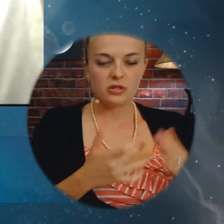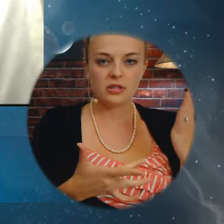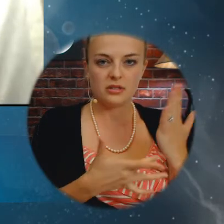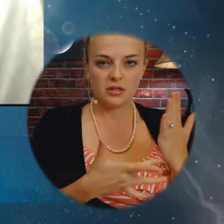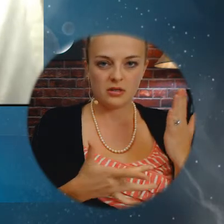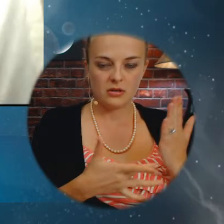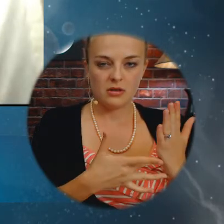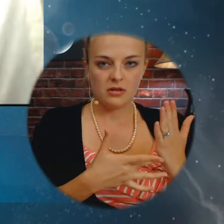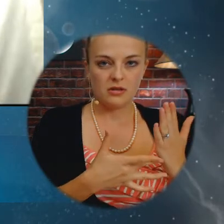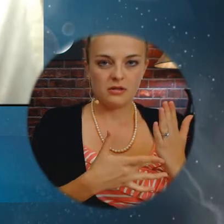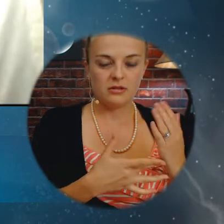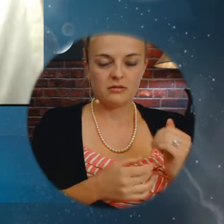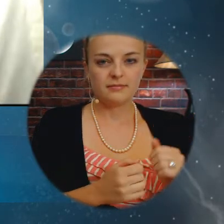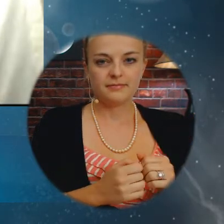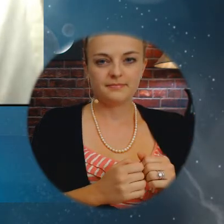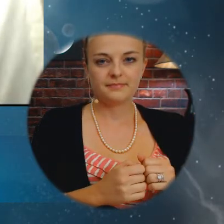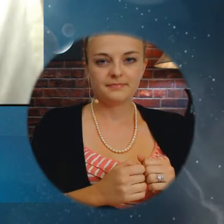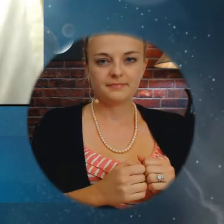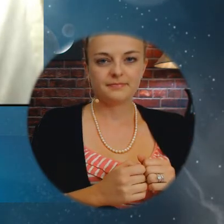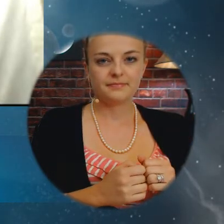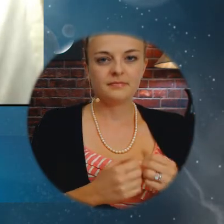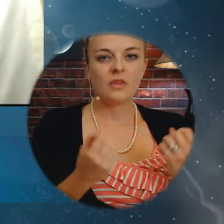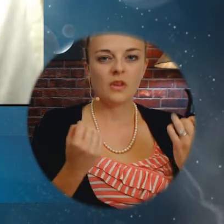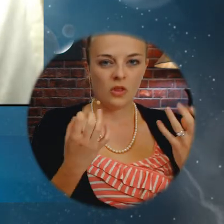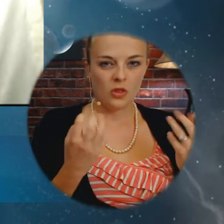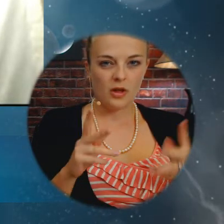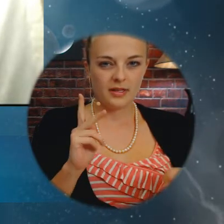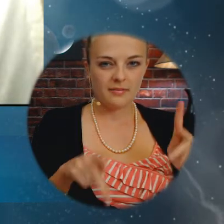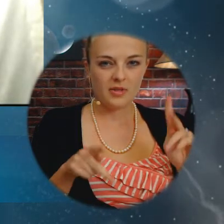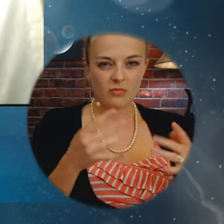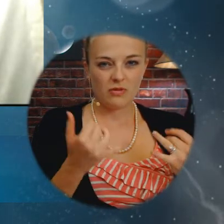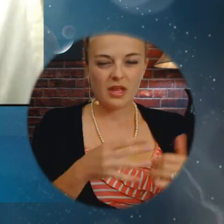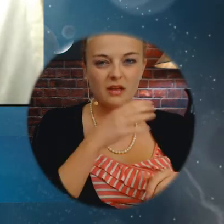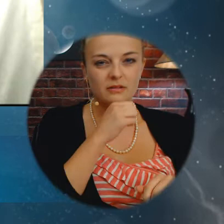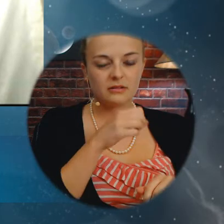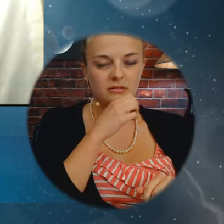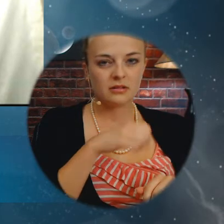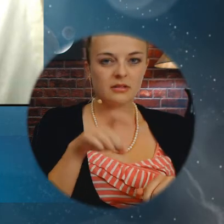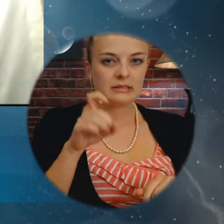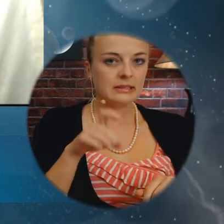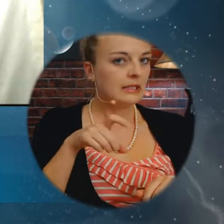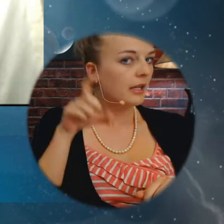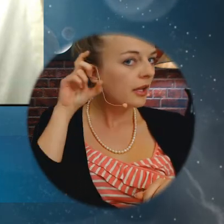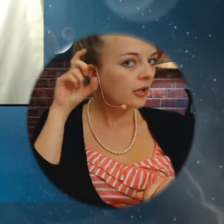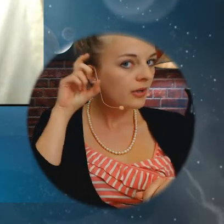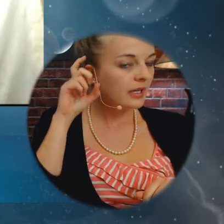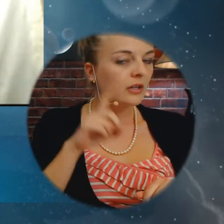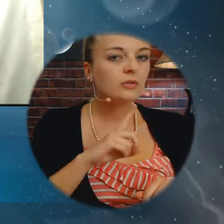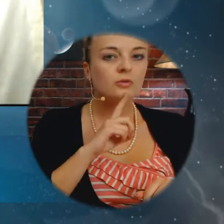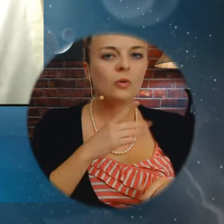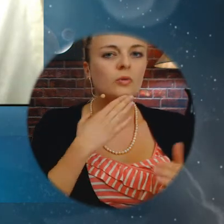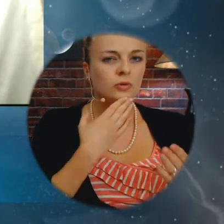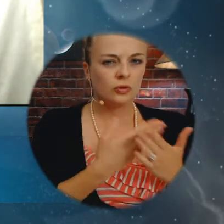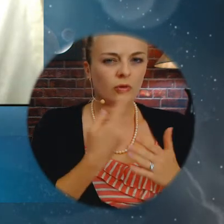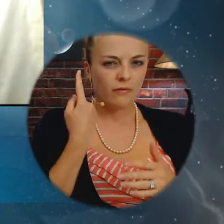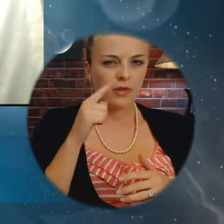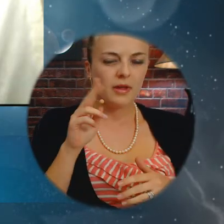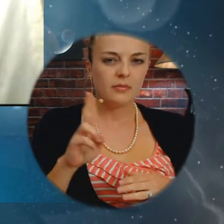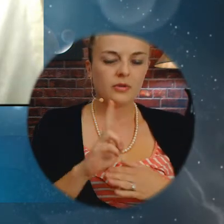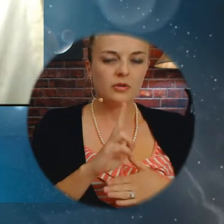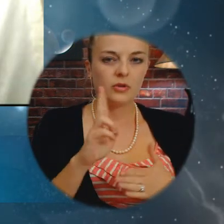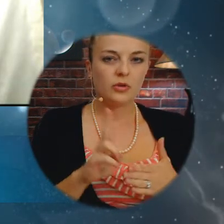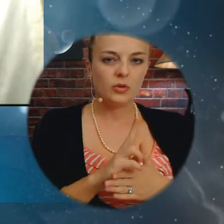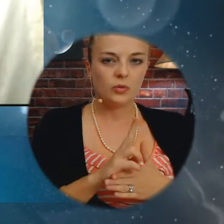and, you the increase in, you the boomers now becoming senior citizens, certainly this is a product that, you know,